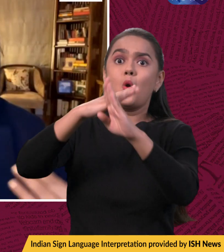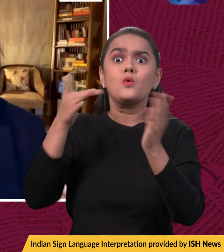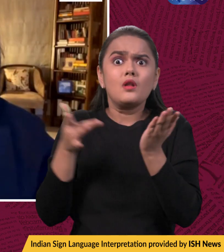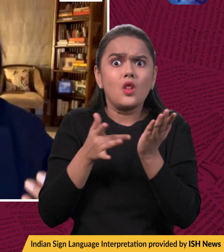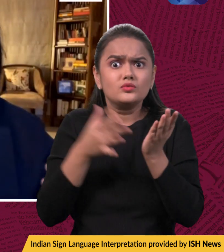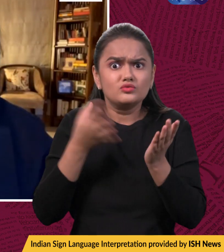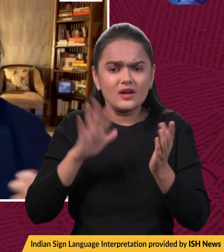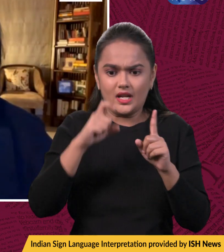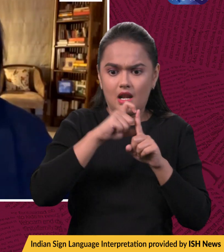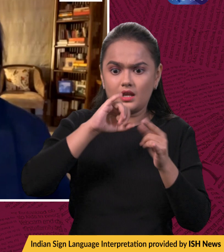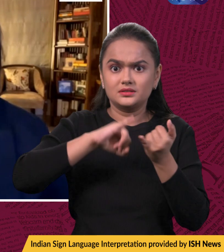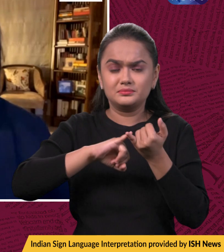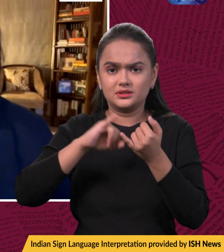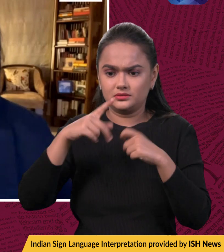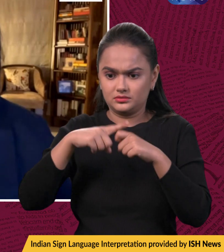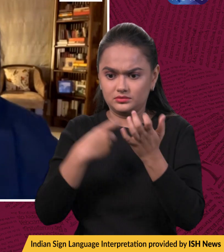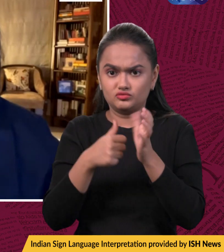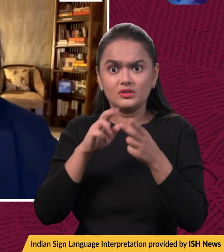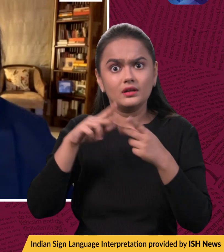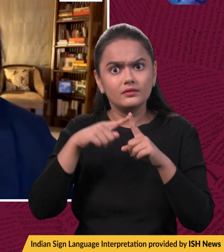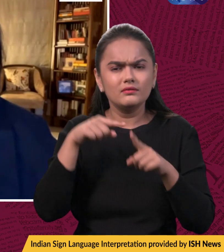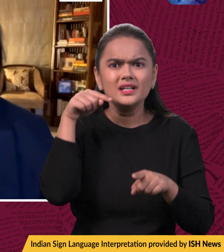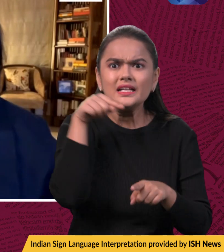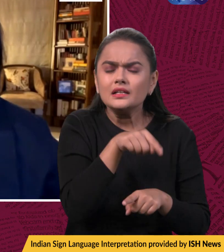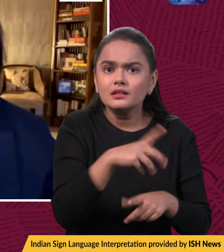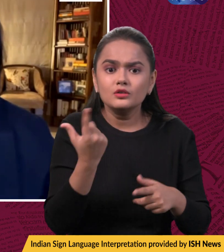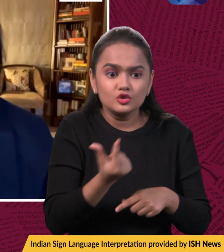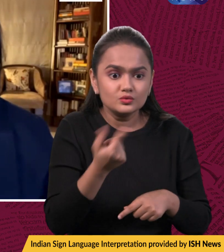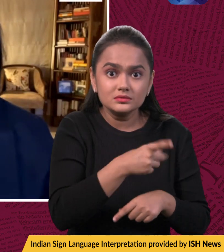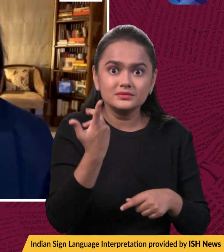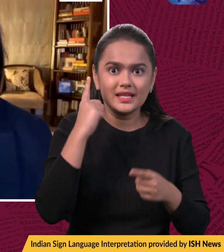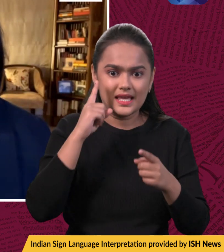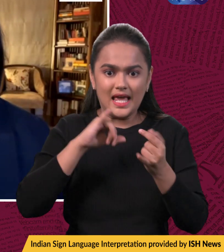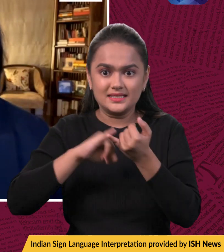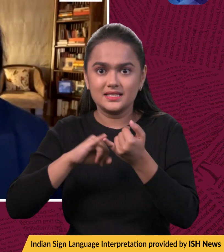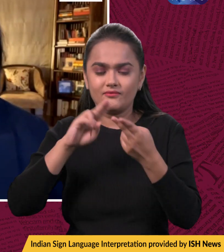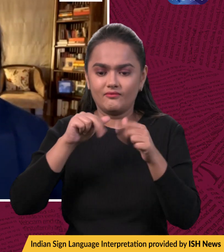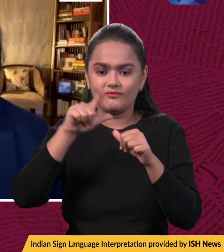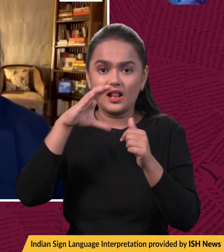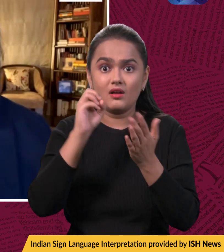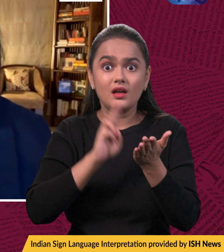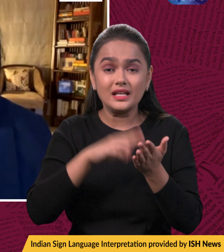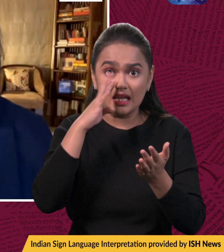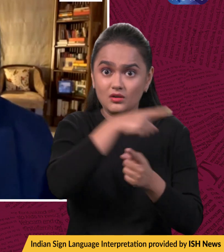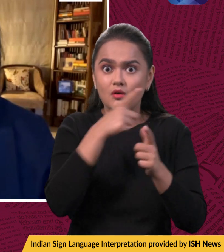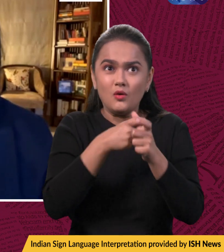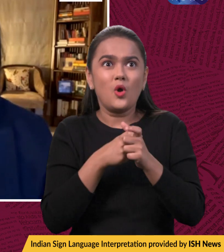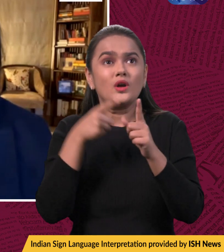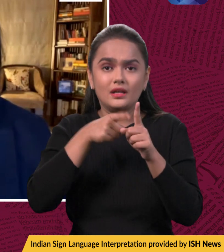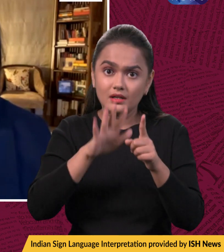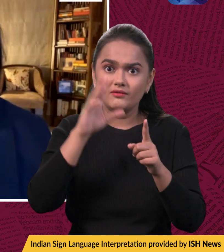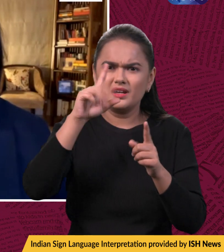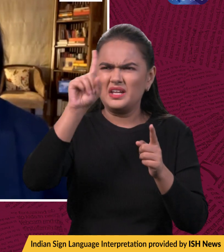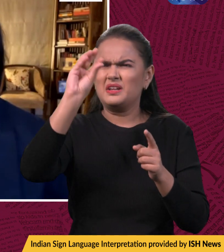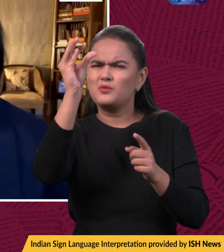called the DART spacecraft. Now, it's carried aboard SpaceX's Falcon 9 rocket. The target of this spacecraft